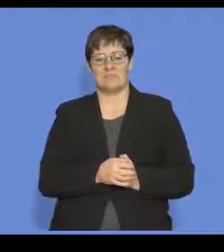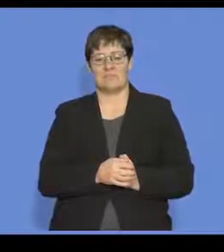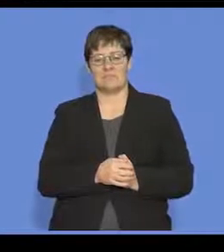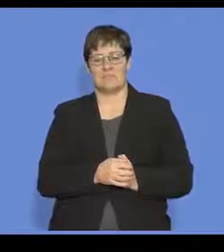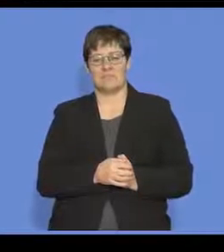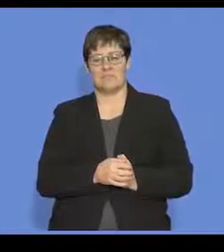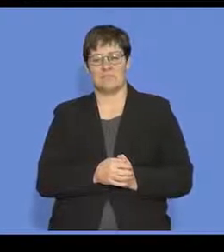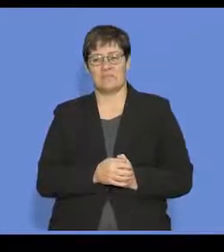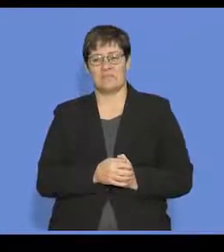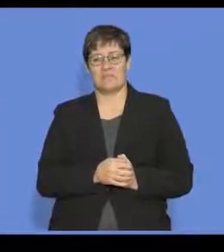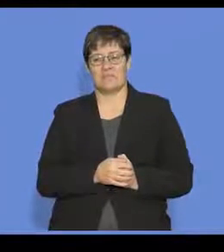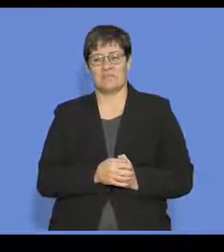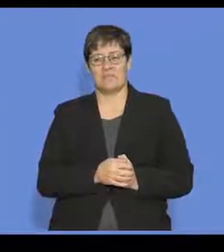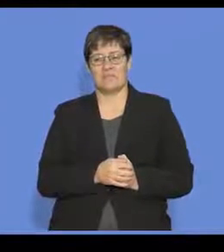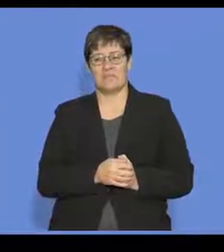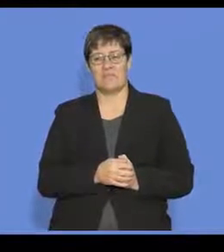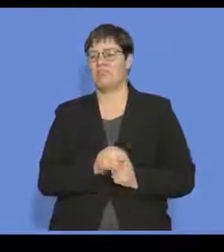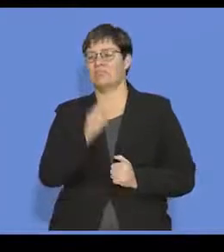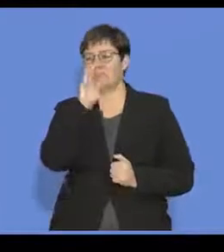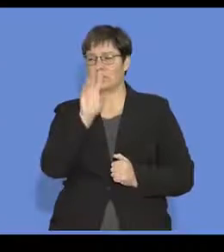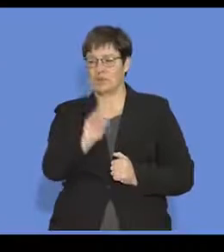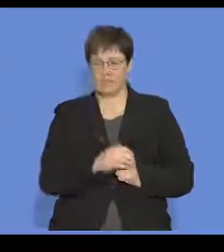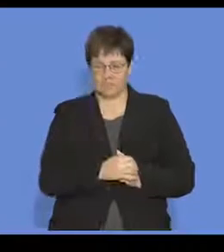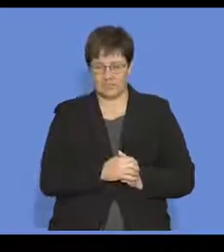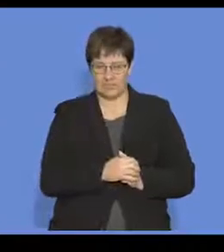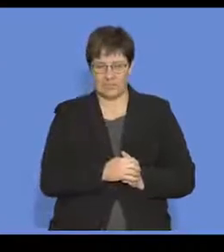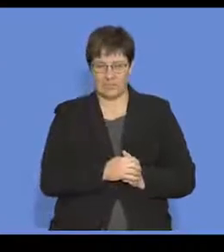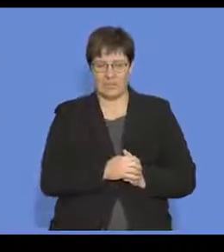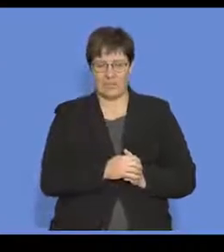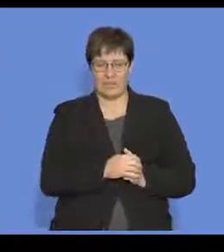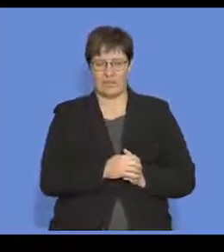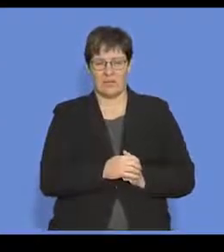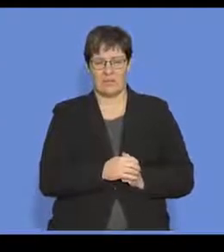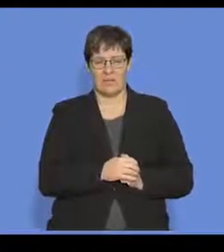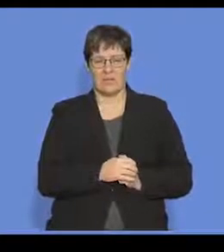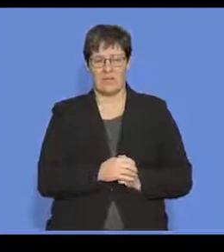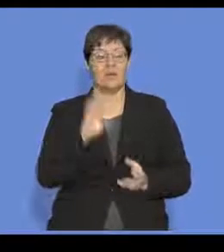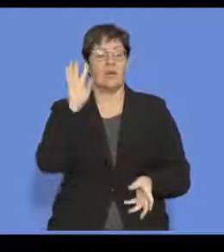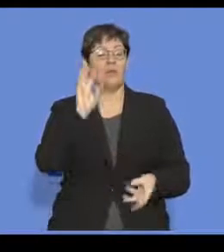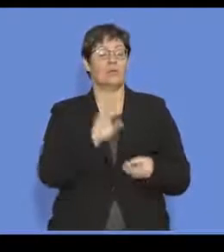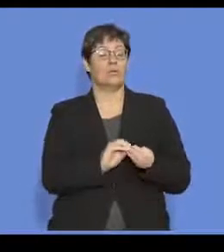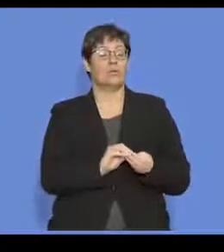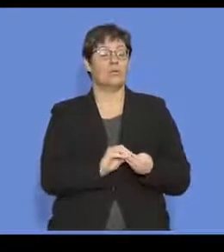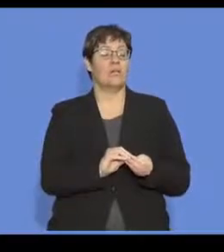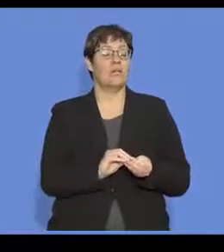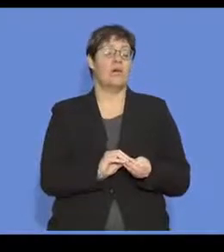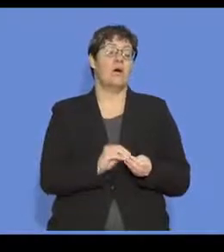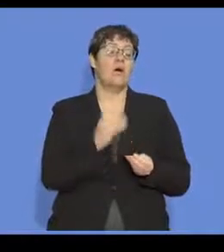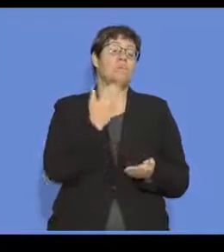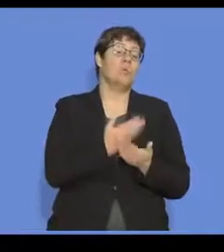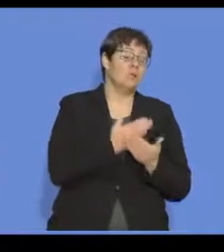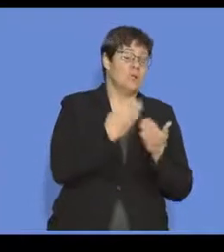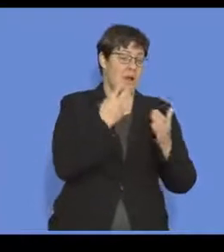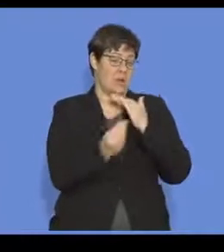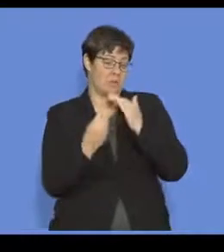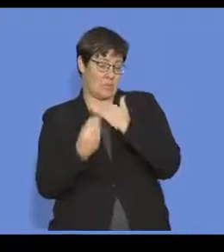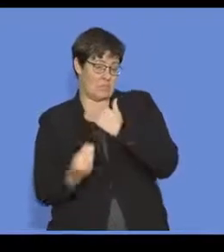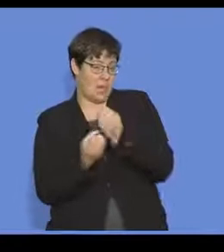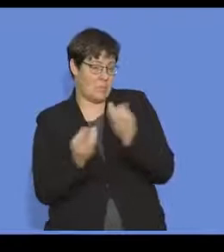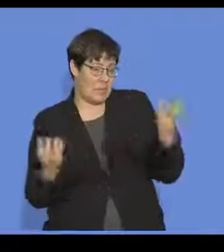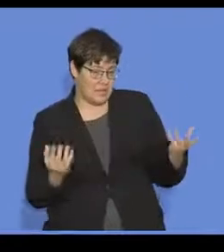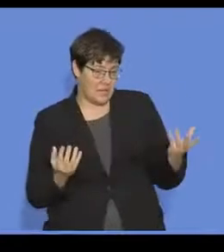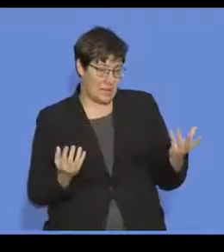if we roll this, how many possible outcomes are there? So let's look at this. What is the total number of possible